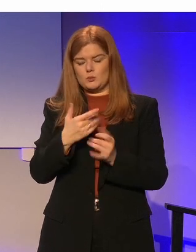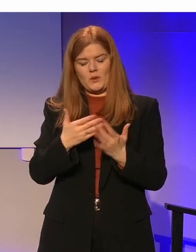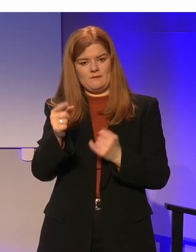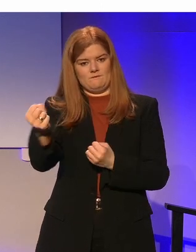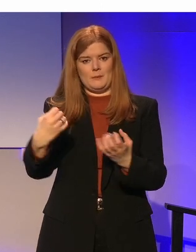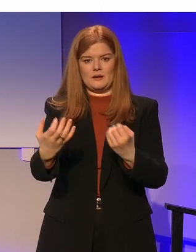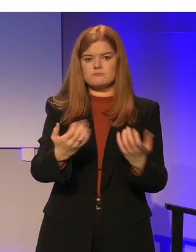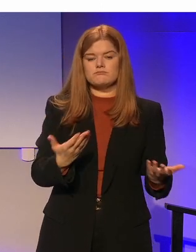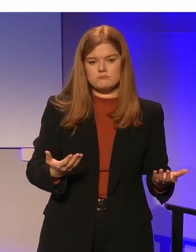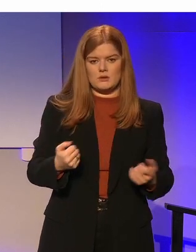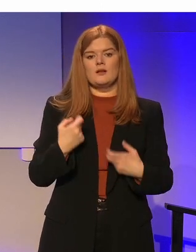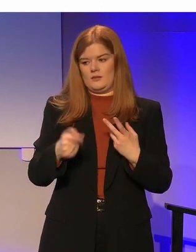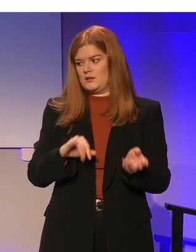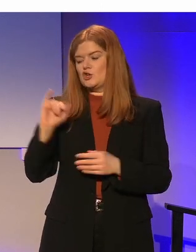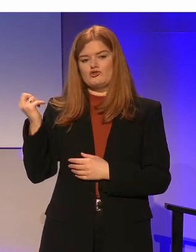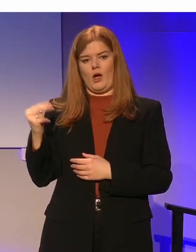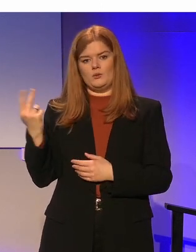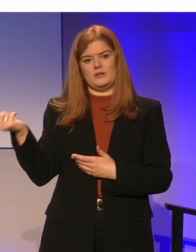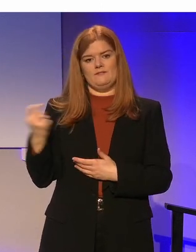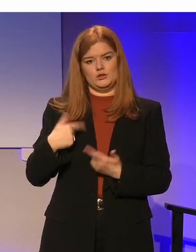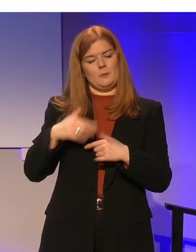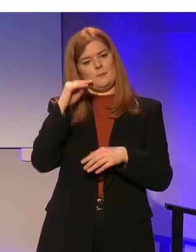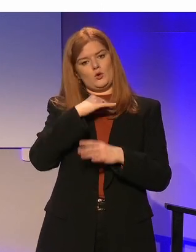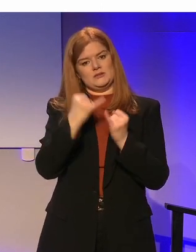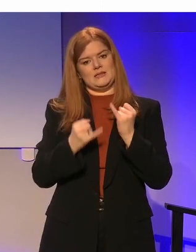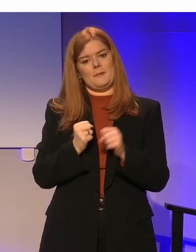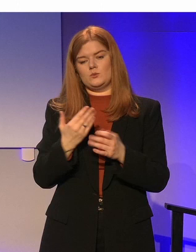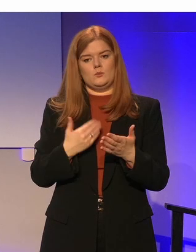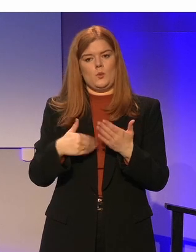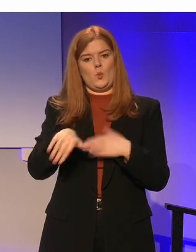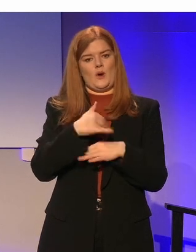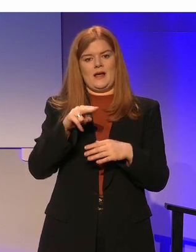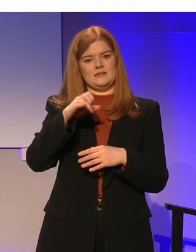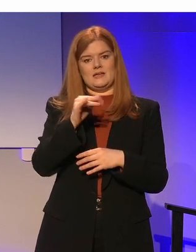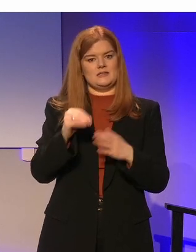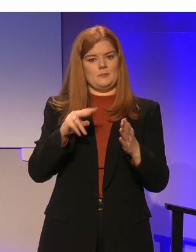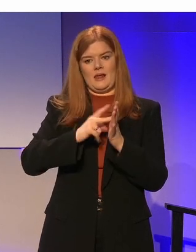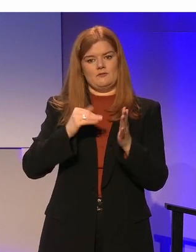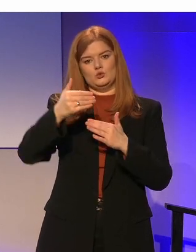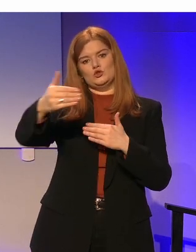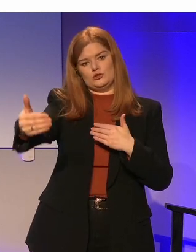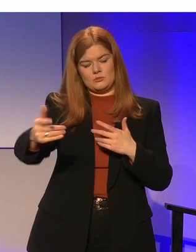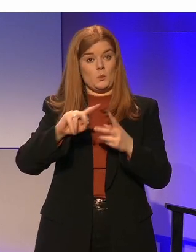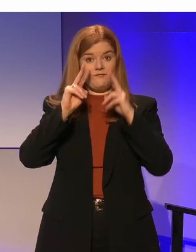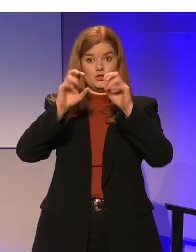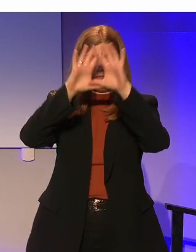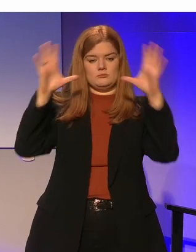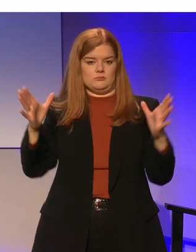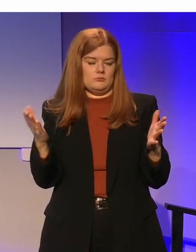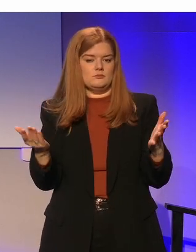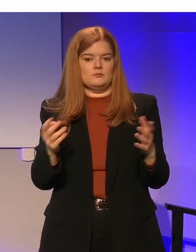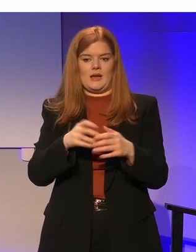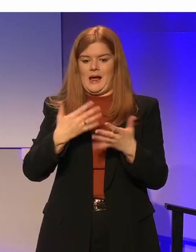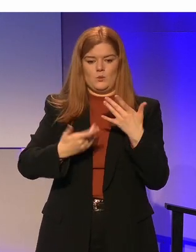said, will then give us an important outline of where the NCSE is going, the vision for it,